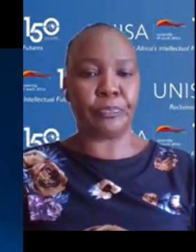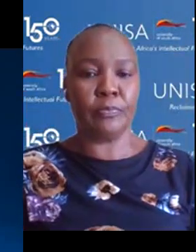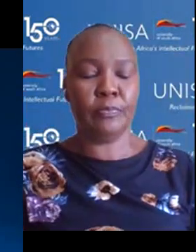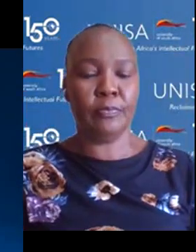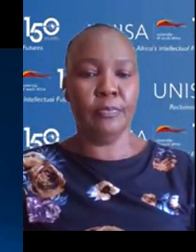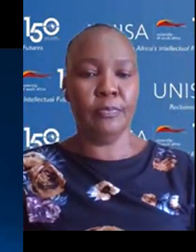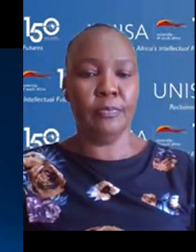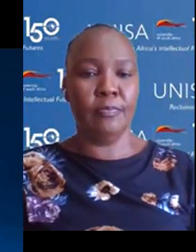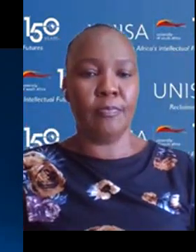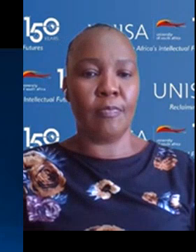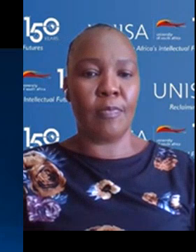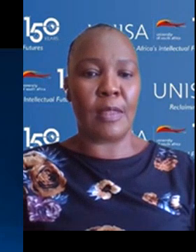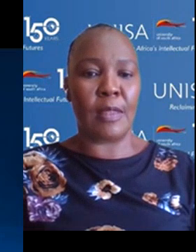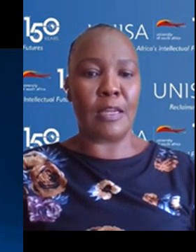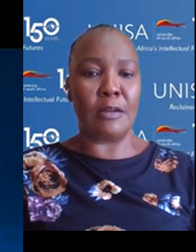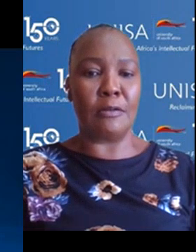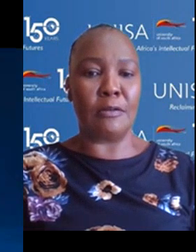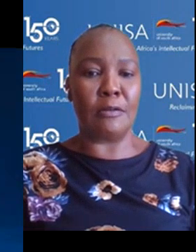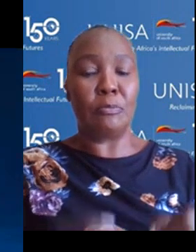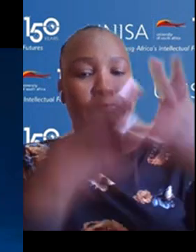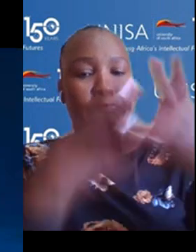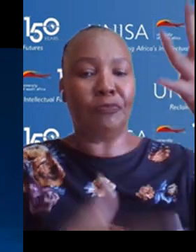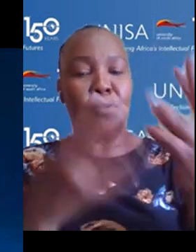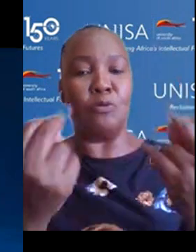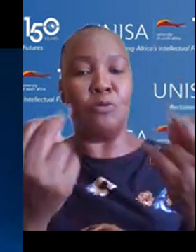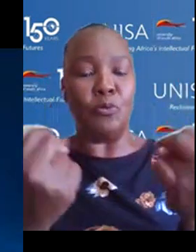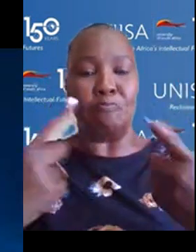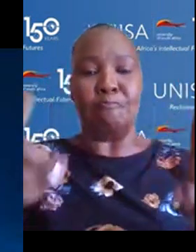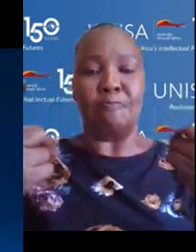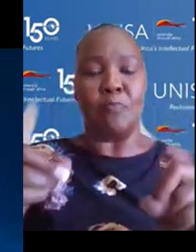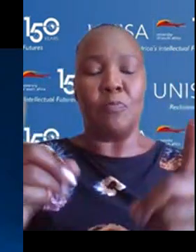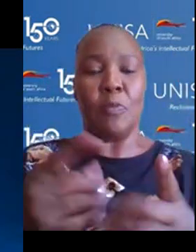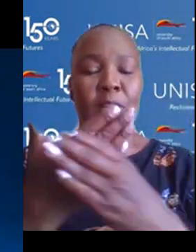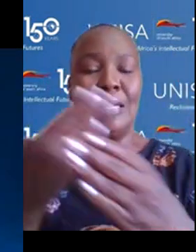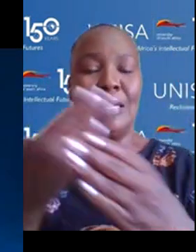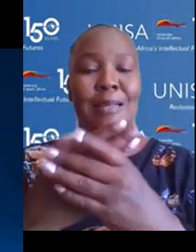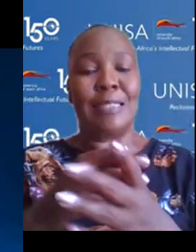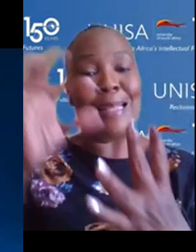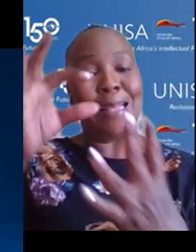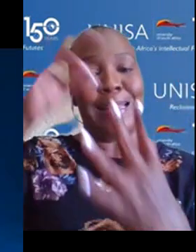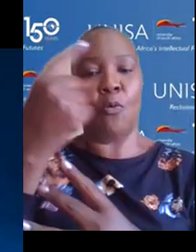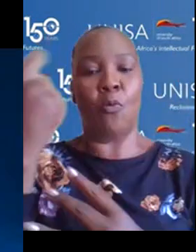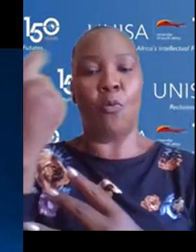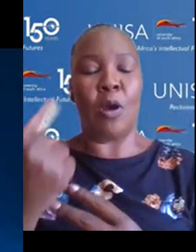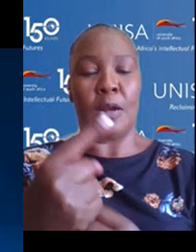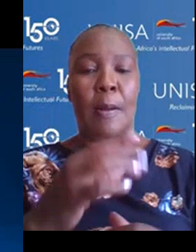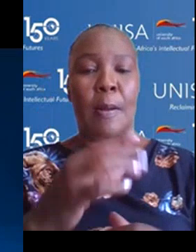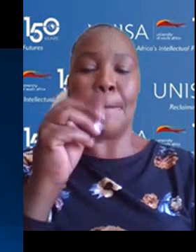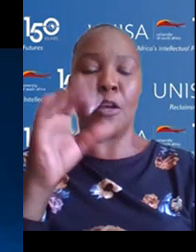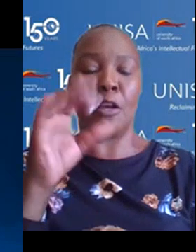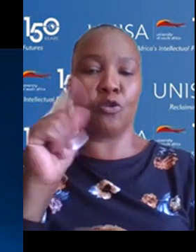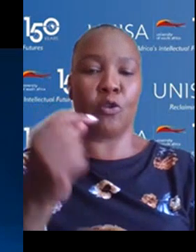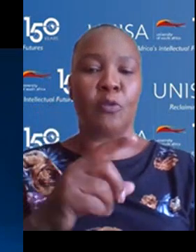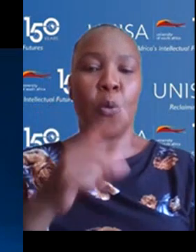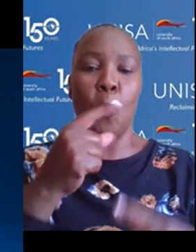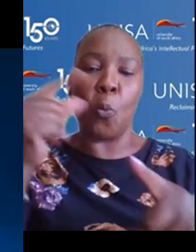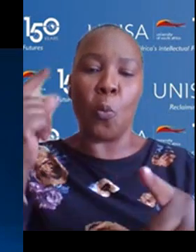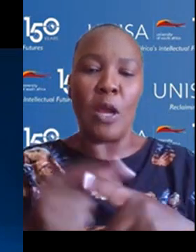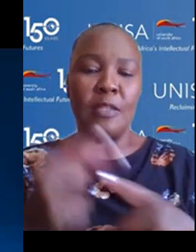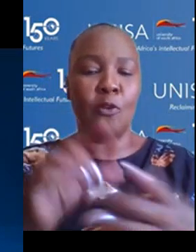We're now presented with a selection of new types of files we can create. Once we select one, like Microsoft Word document or text